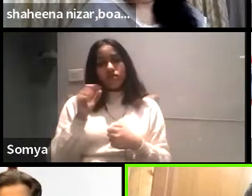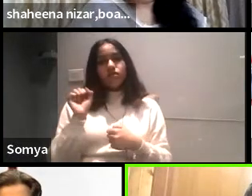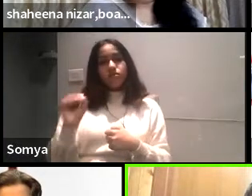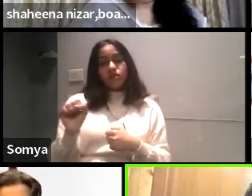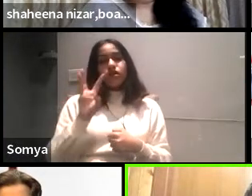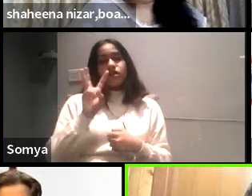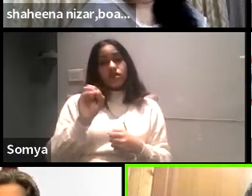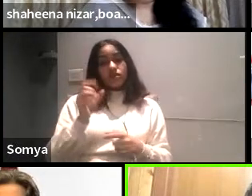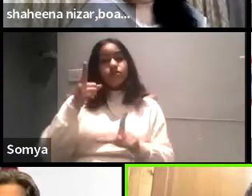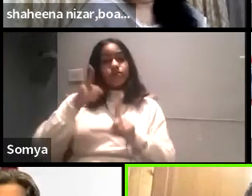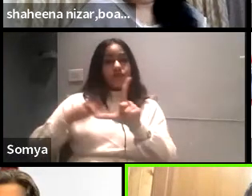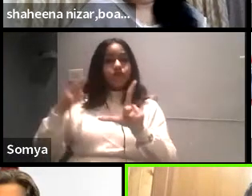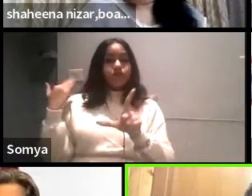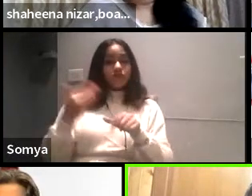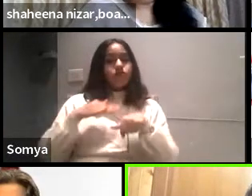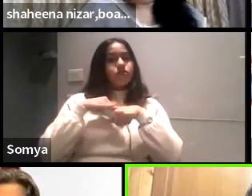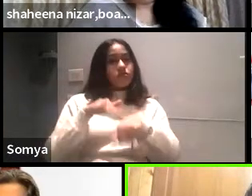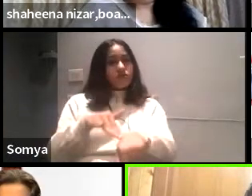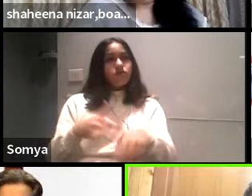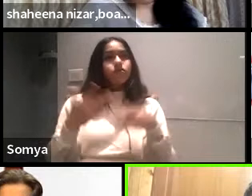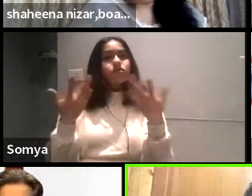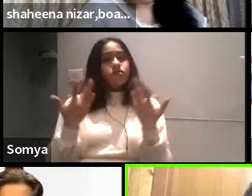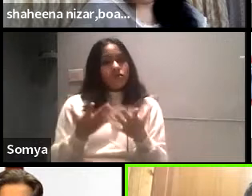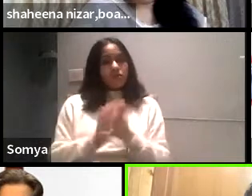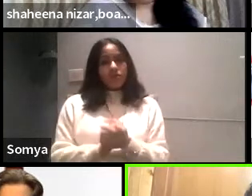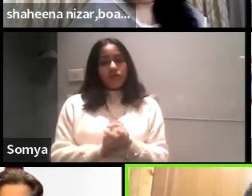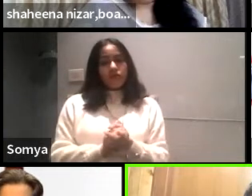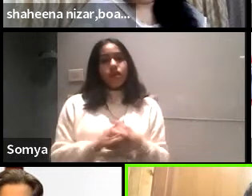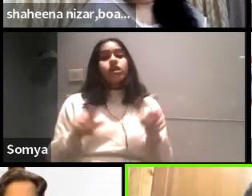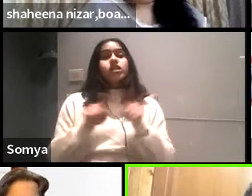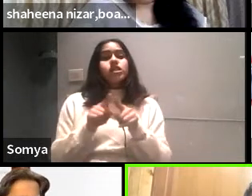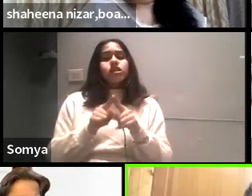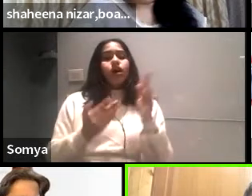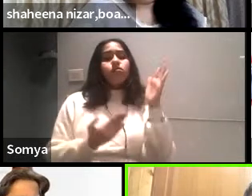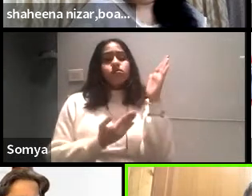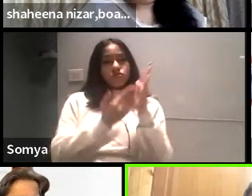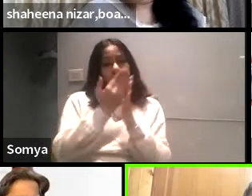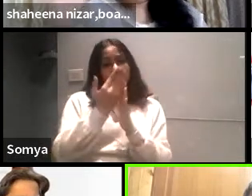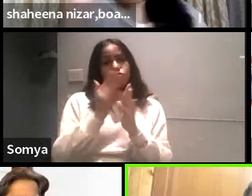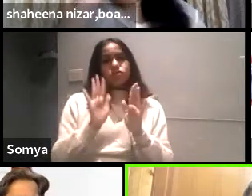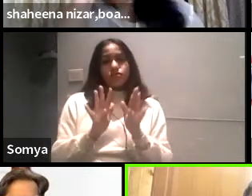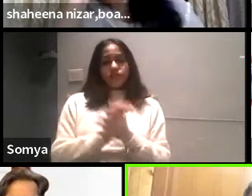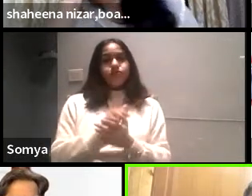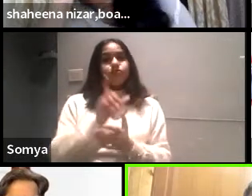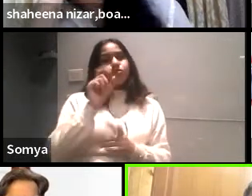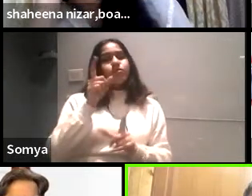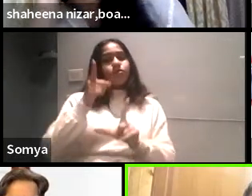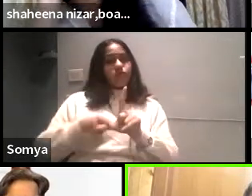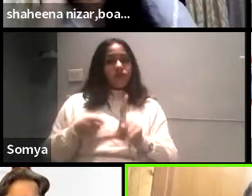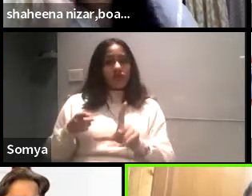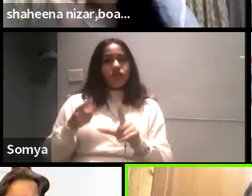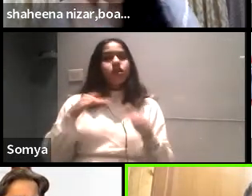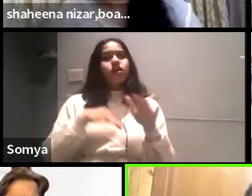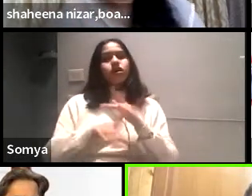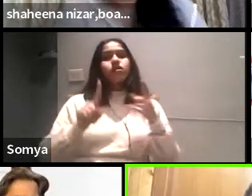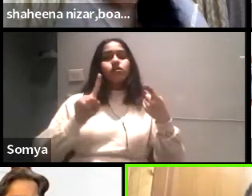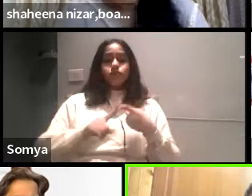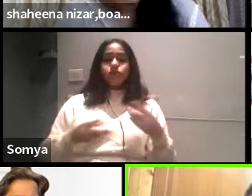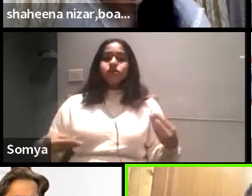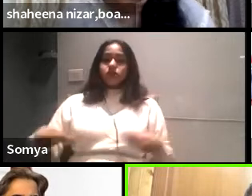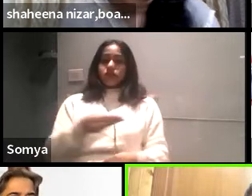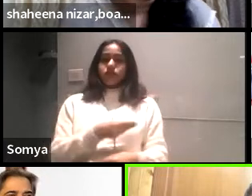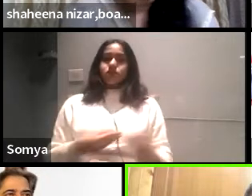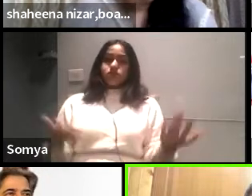30 years of experience in the area of development. For last 10 years, she had led the economic